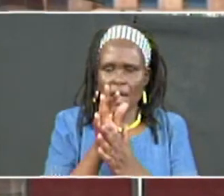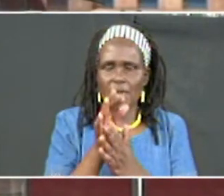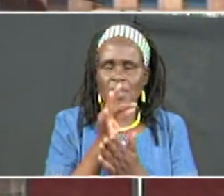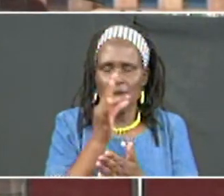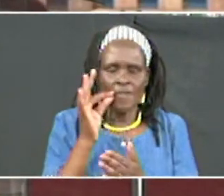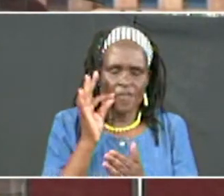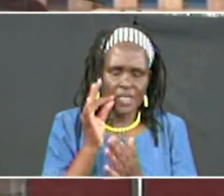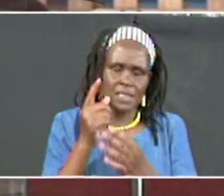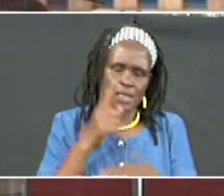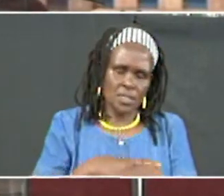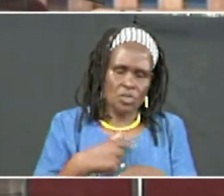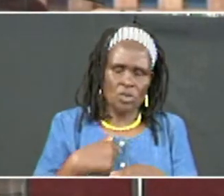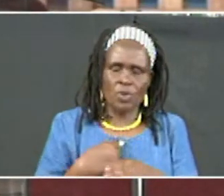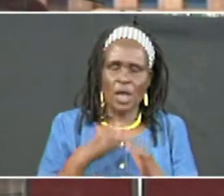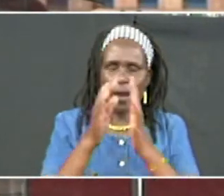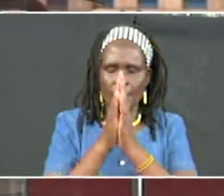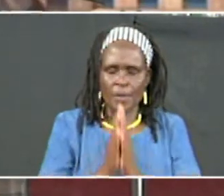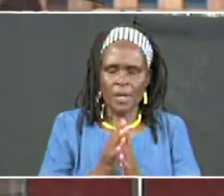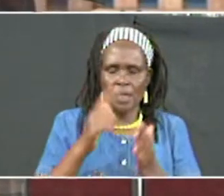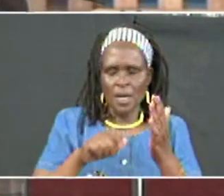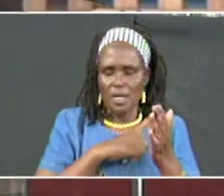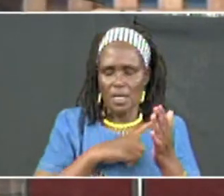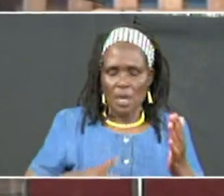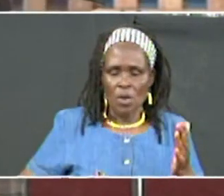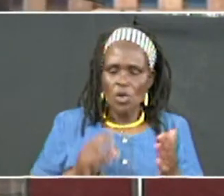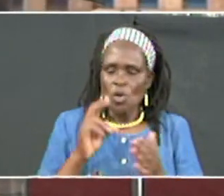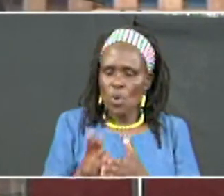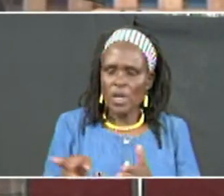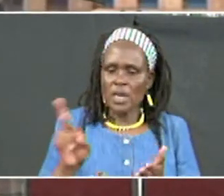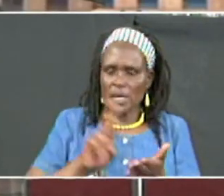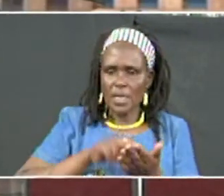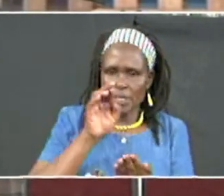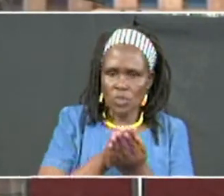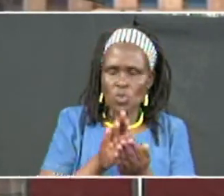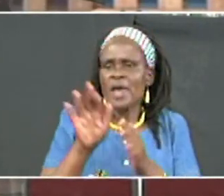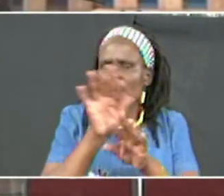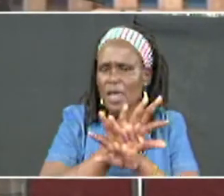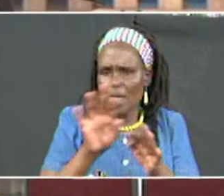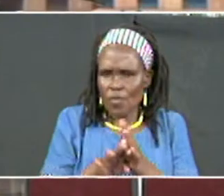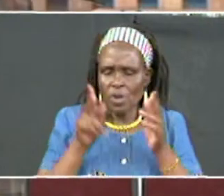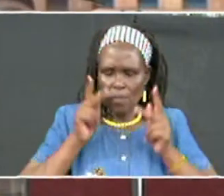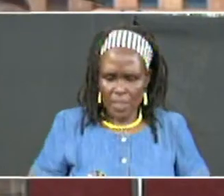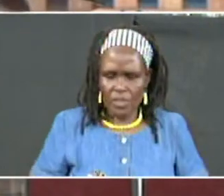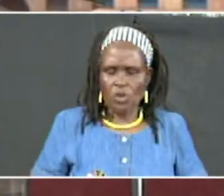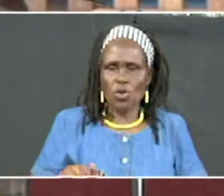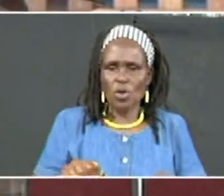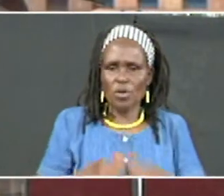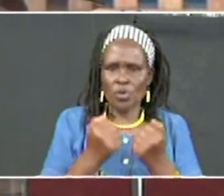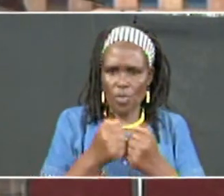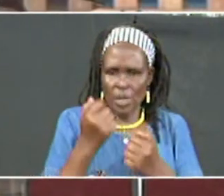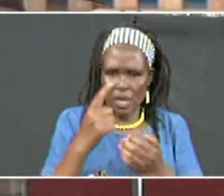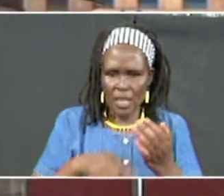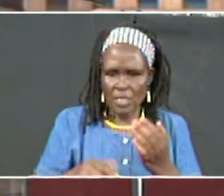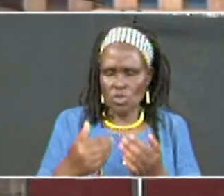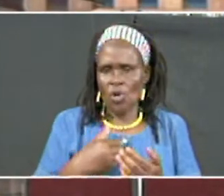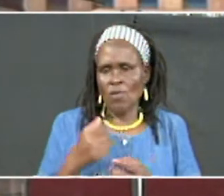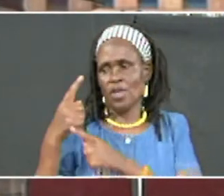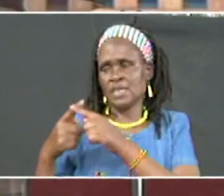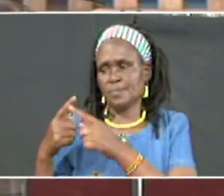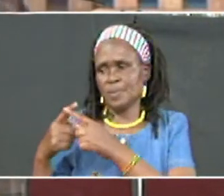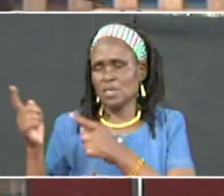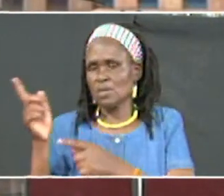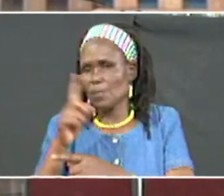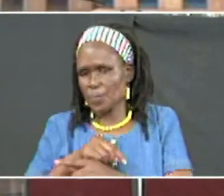pray that the Lord will restore every personal ruin that you have experienced. May